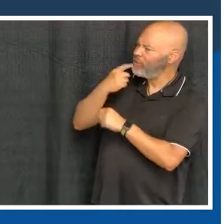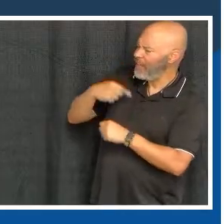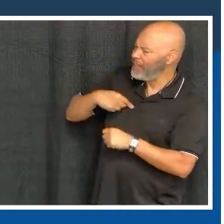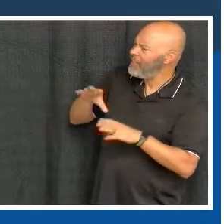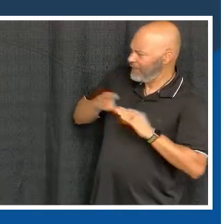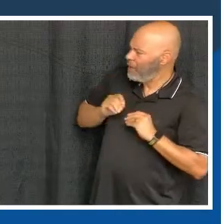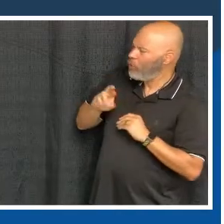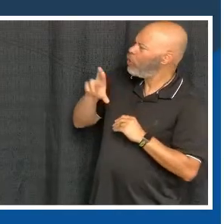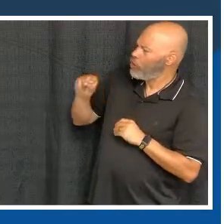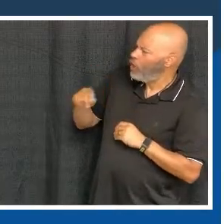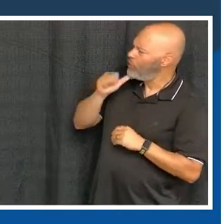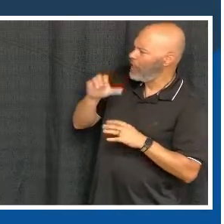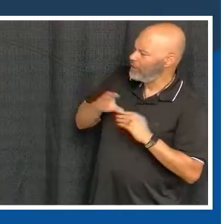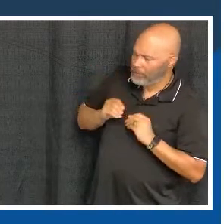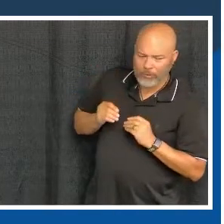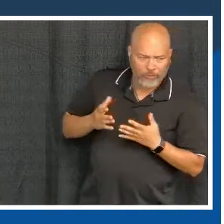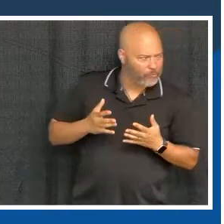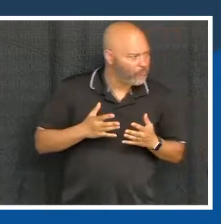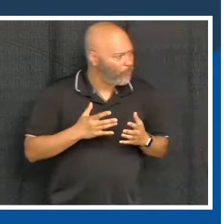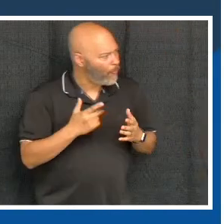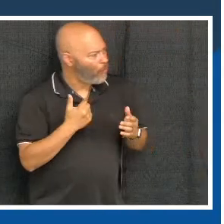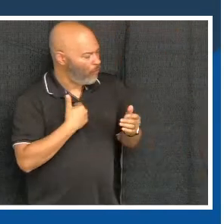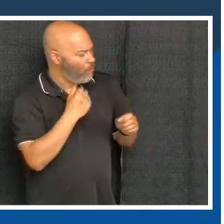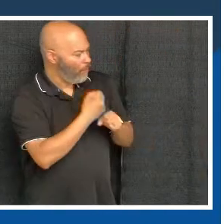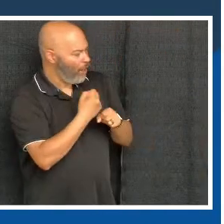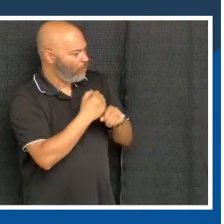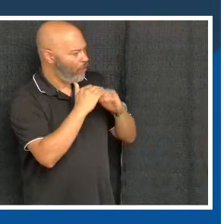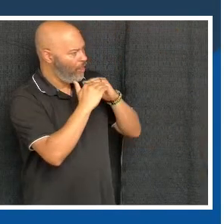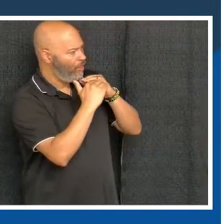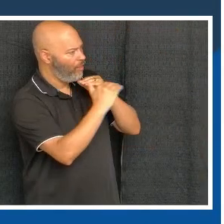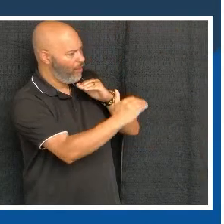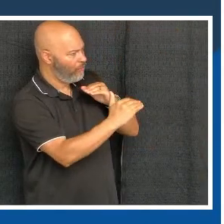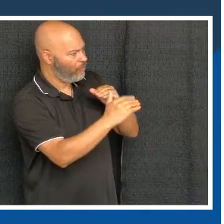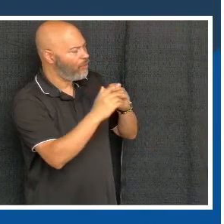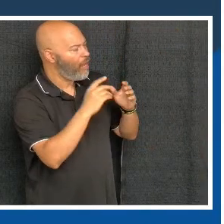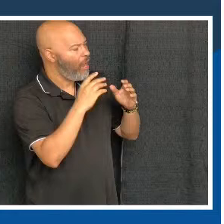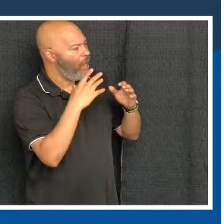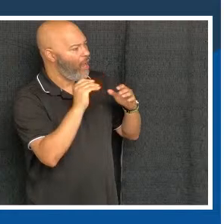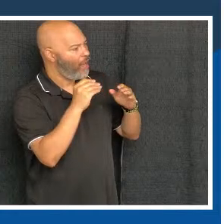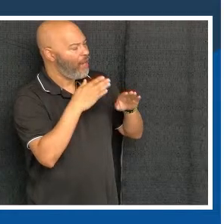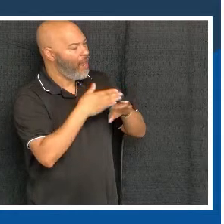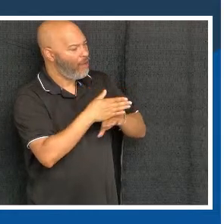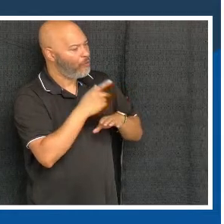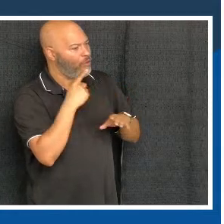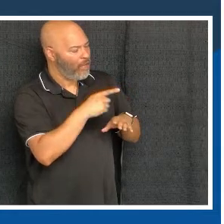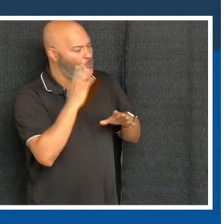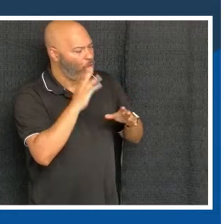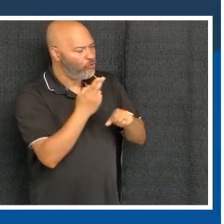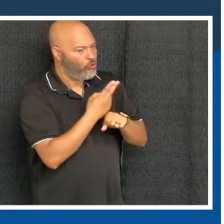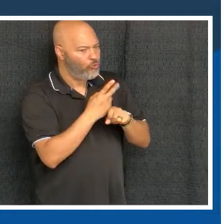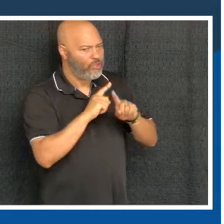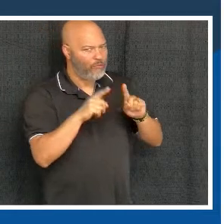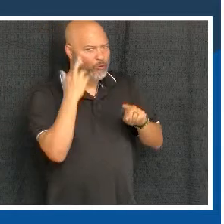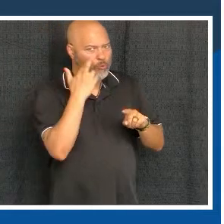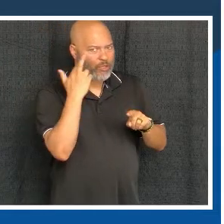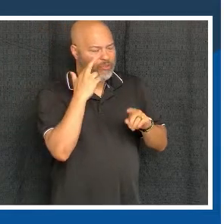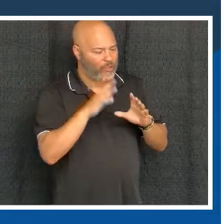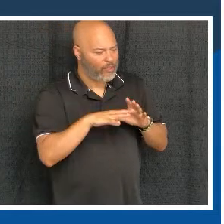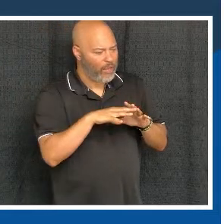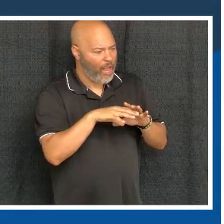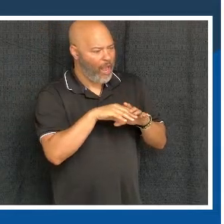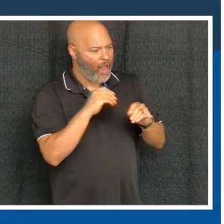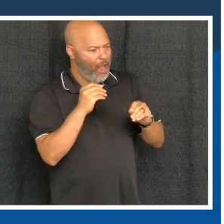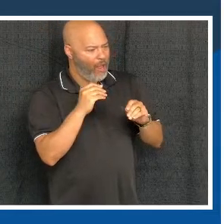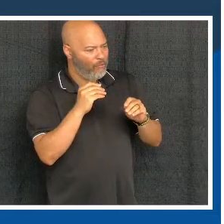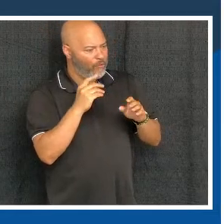or no, we decline? First and foremost, they verify the roadway, the level of service of the roadway existing, and after the fact, they take different factors out of the traffic